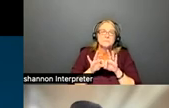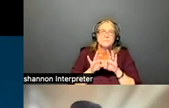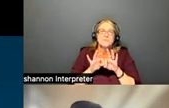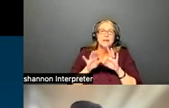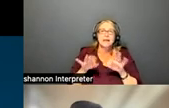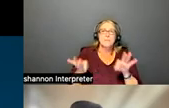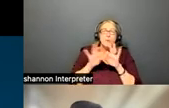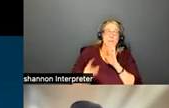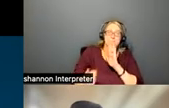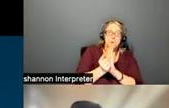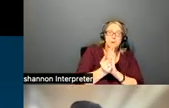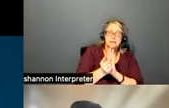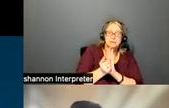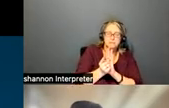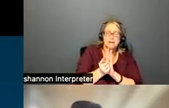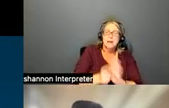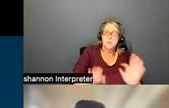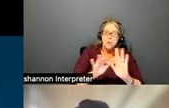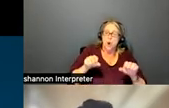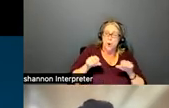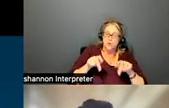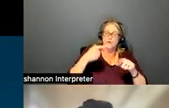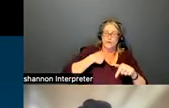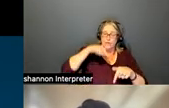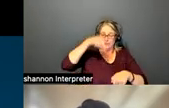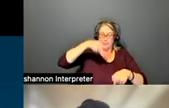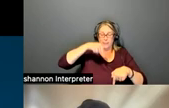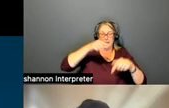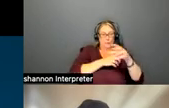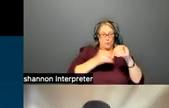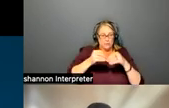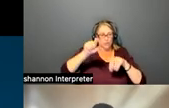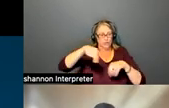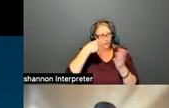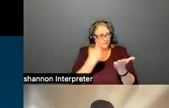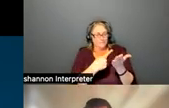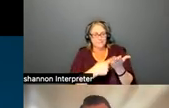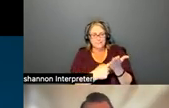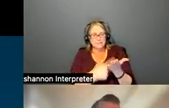and opportunity for us as an organization to talk about